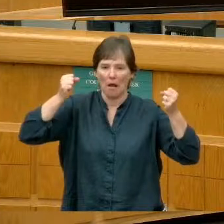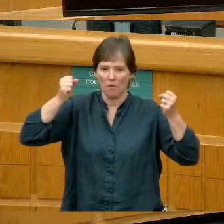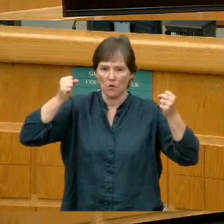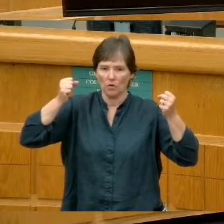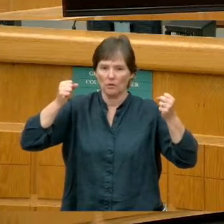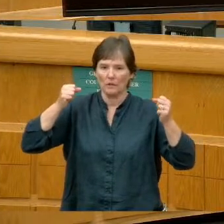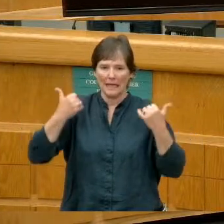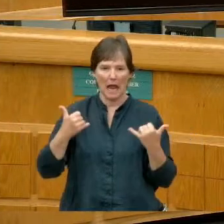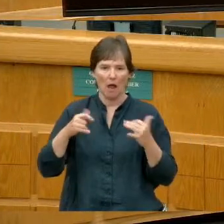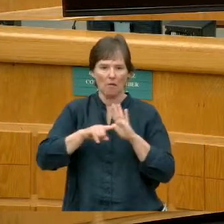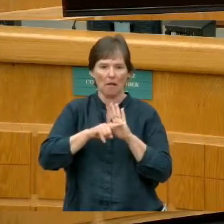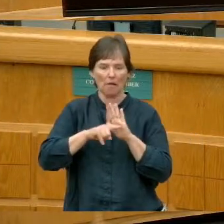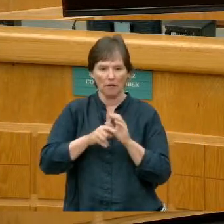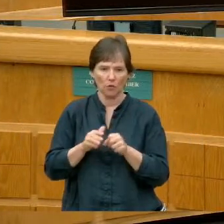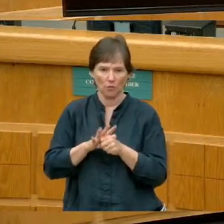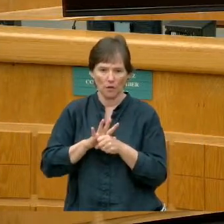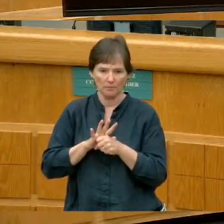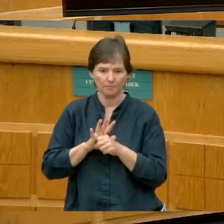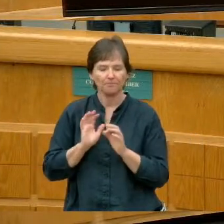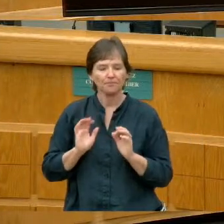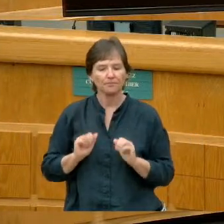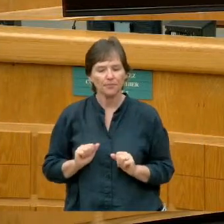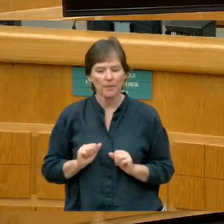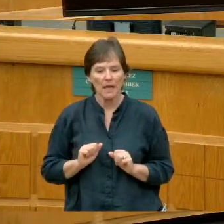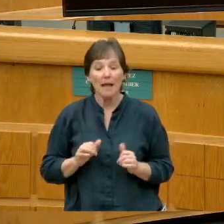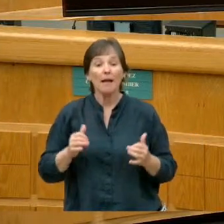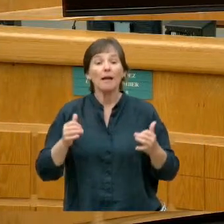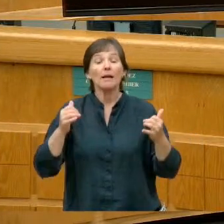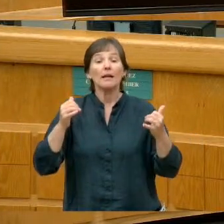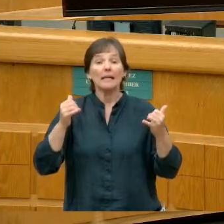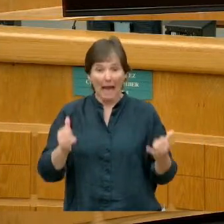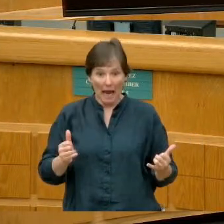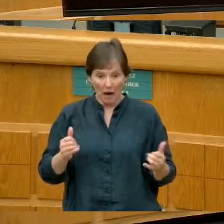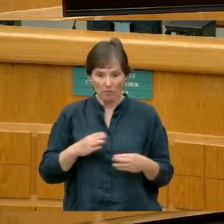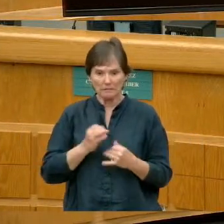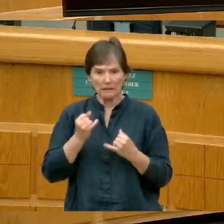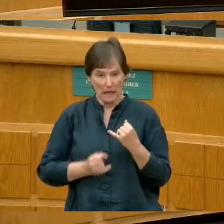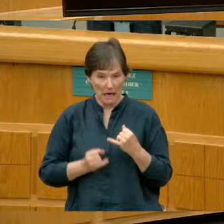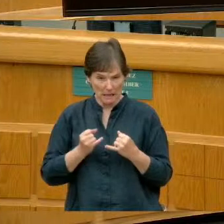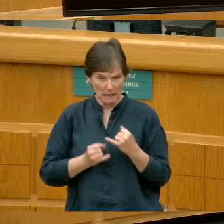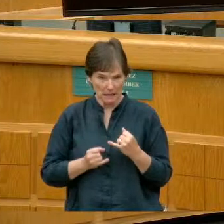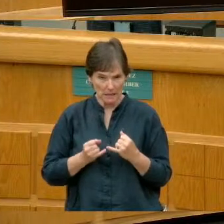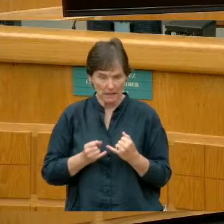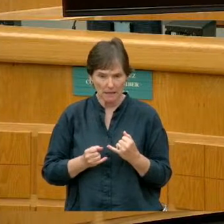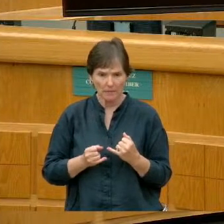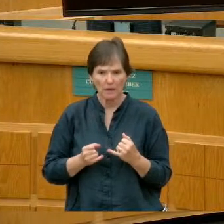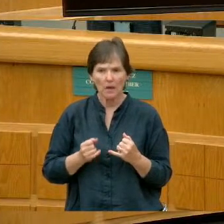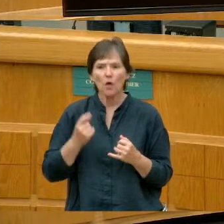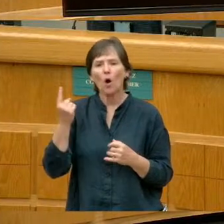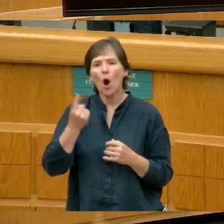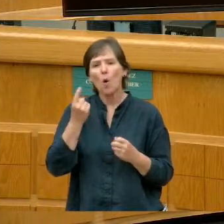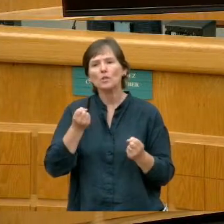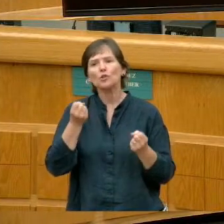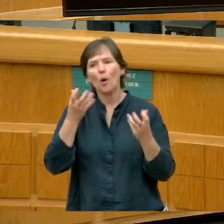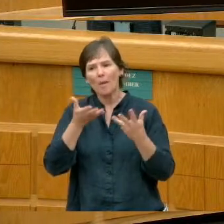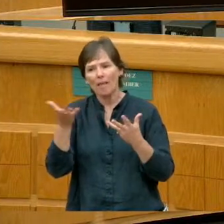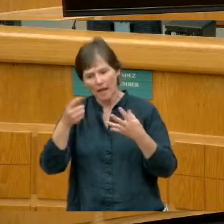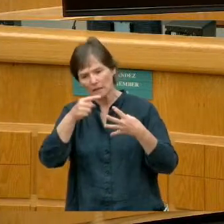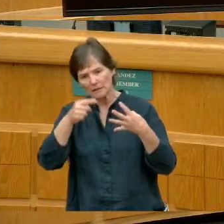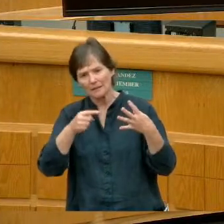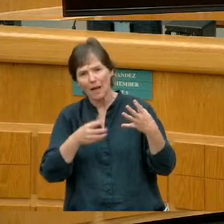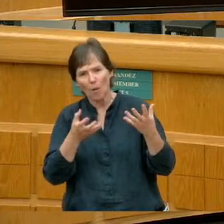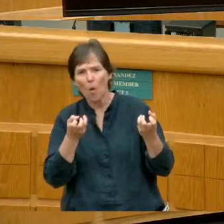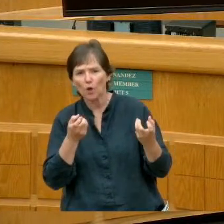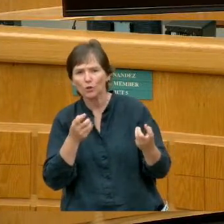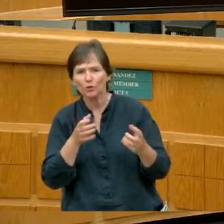Let me just conclude by saying that there is always so many things to highlight.